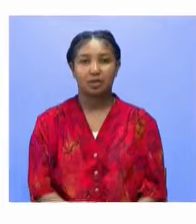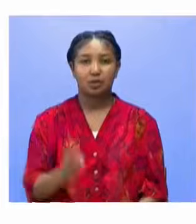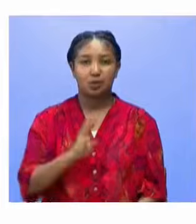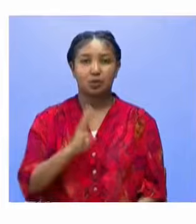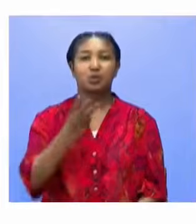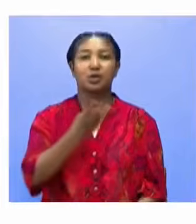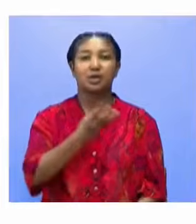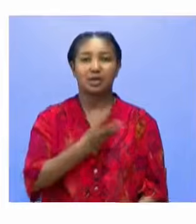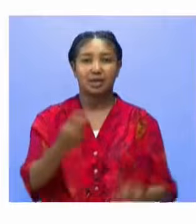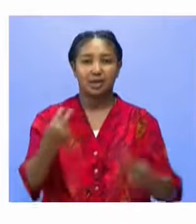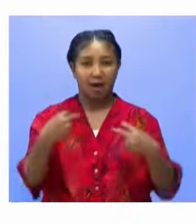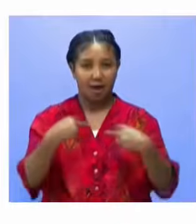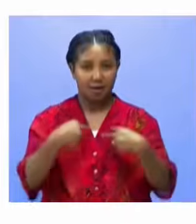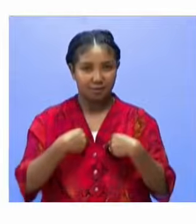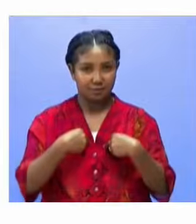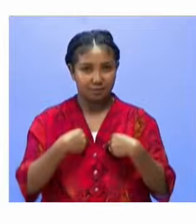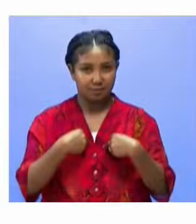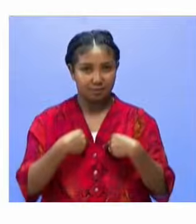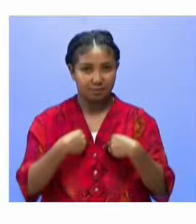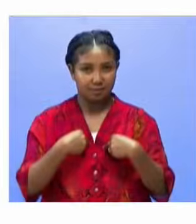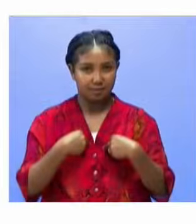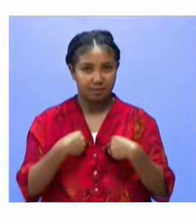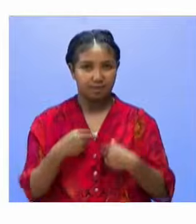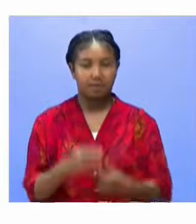we have